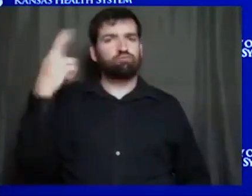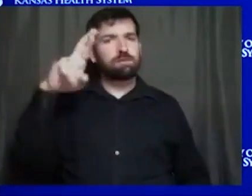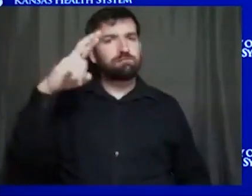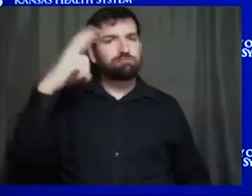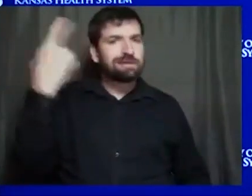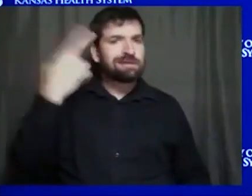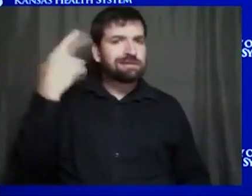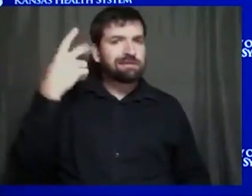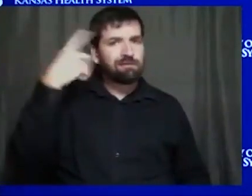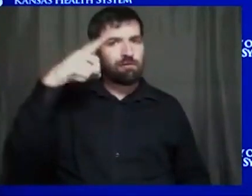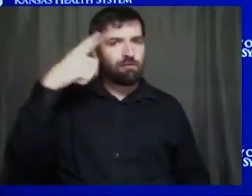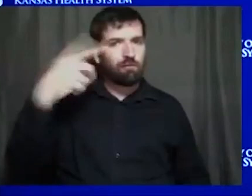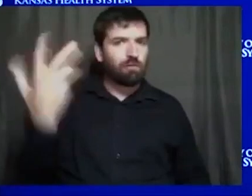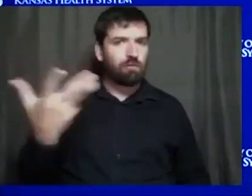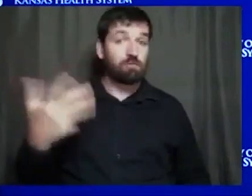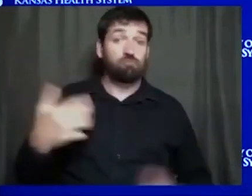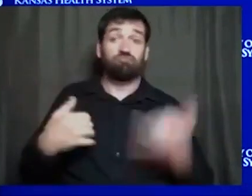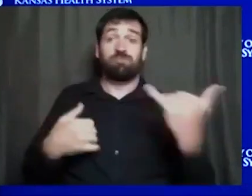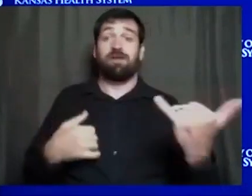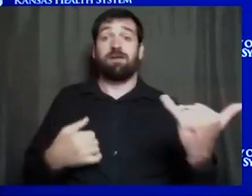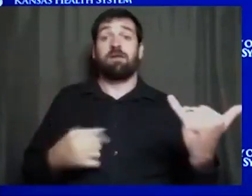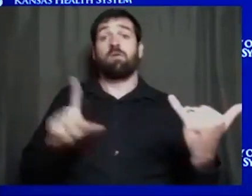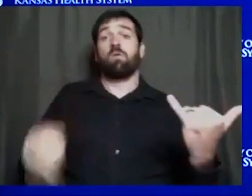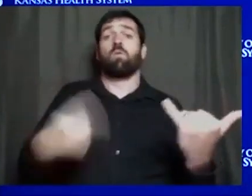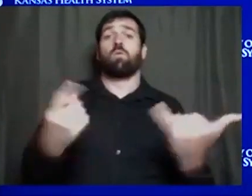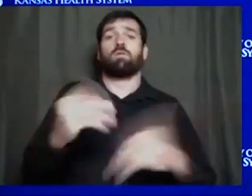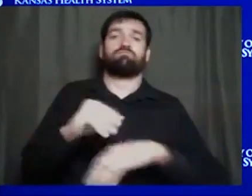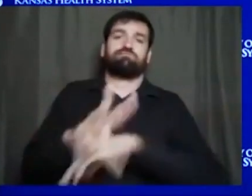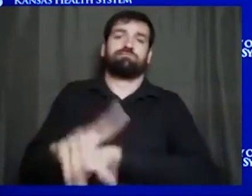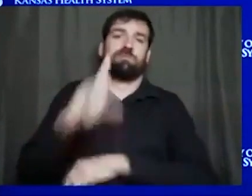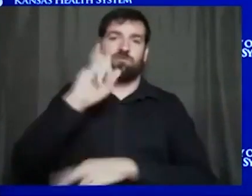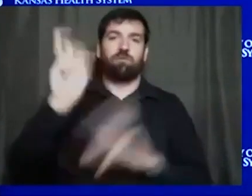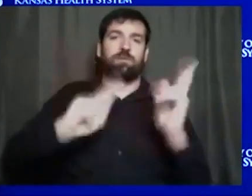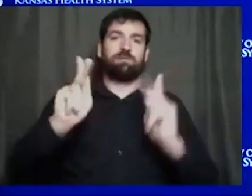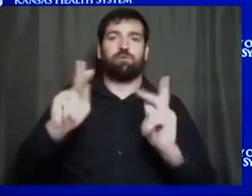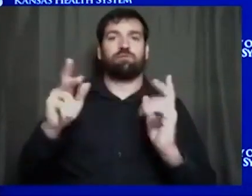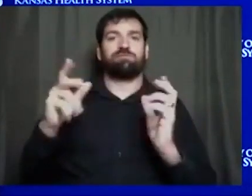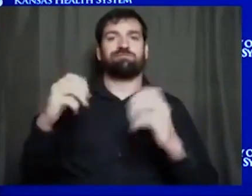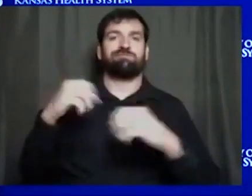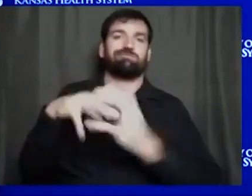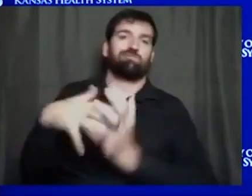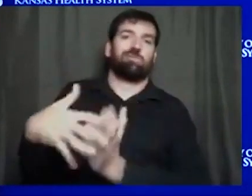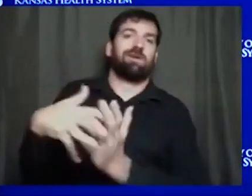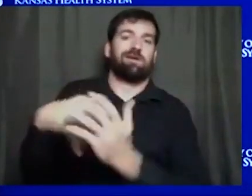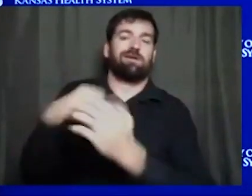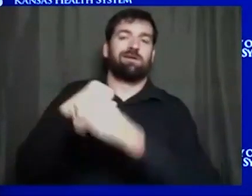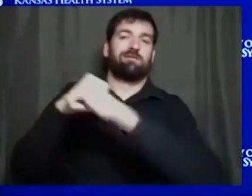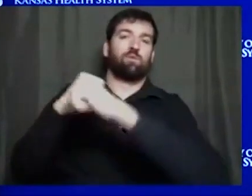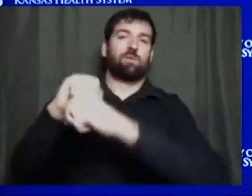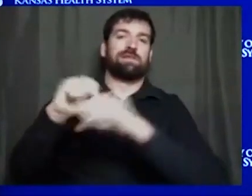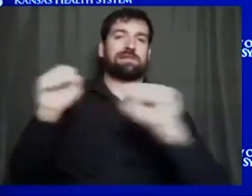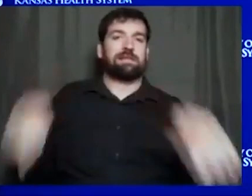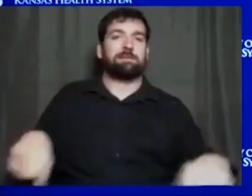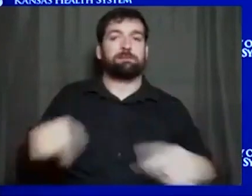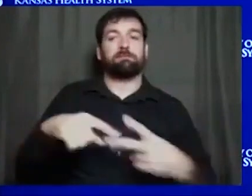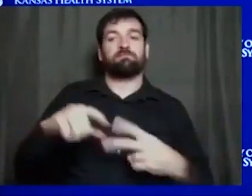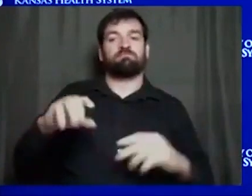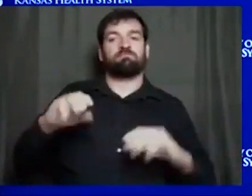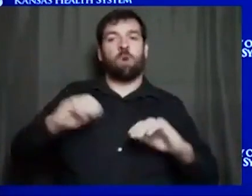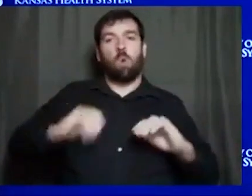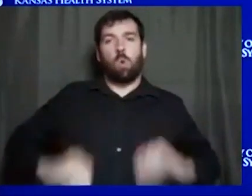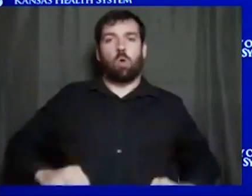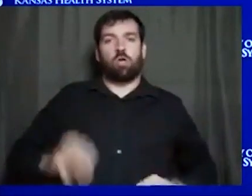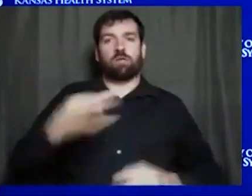now there is only guidance for those immunosuppressed populations, such as solid organ transplant, uncontrolled HIV or